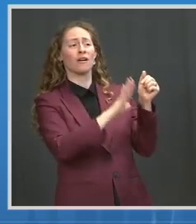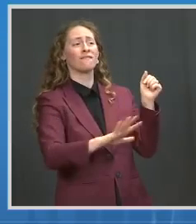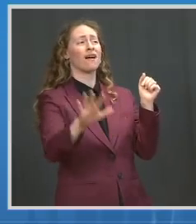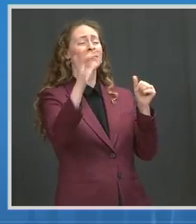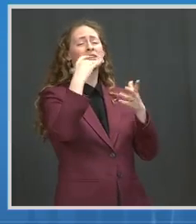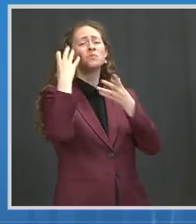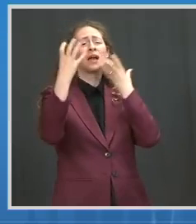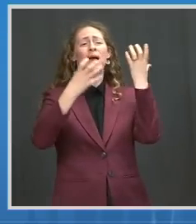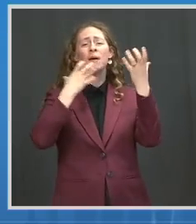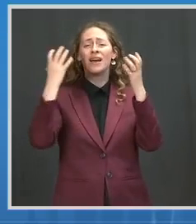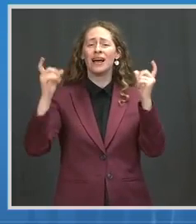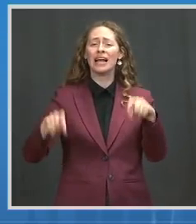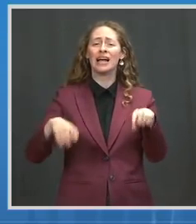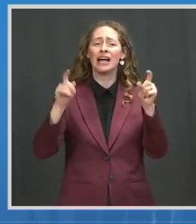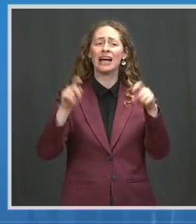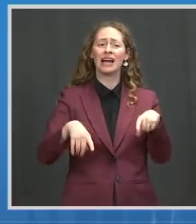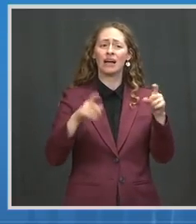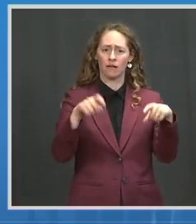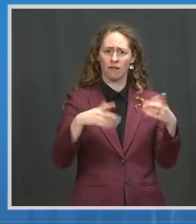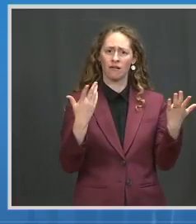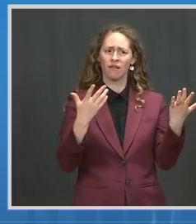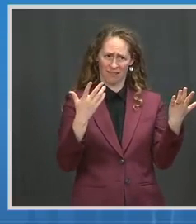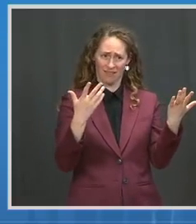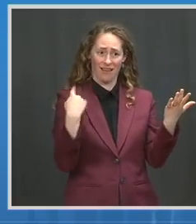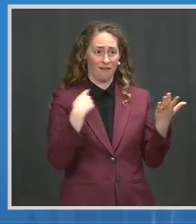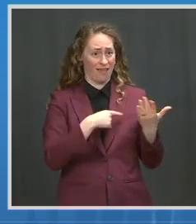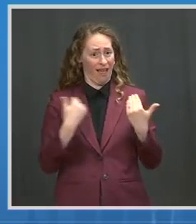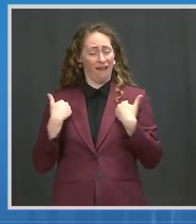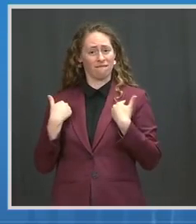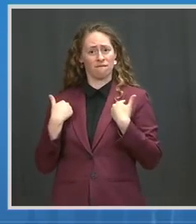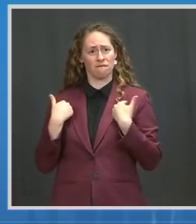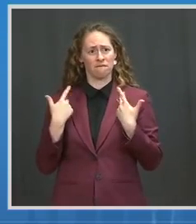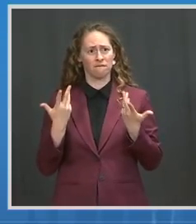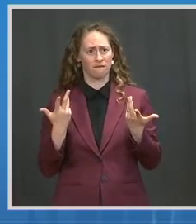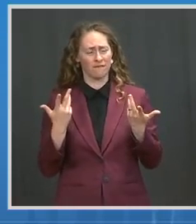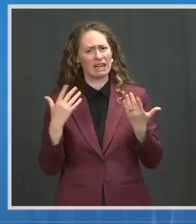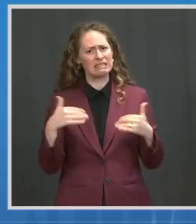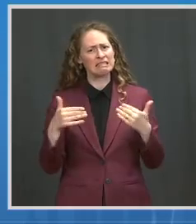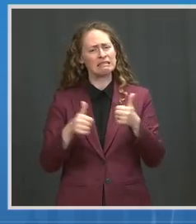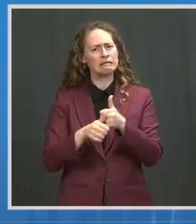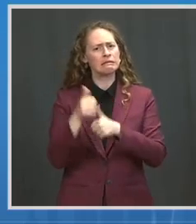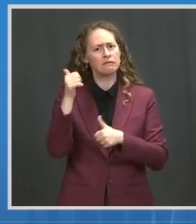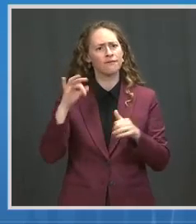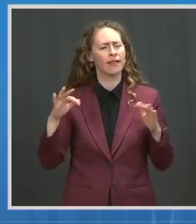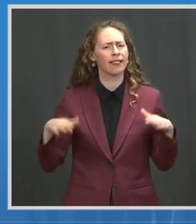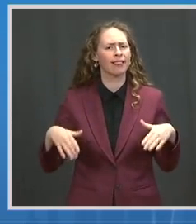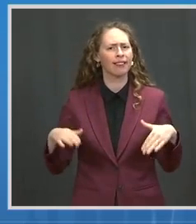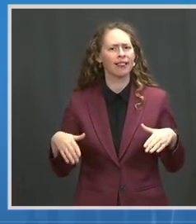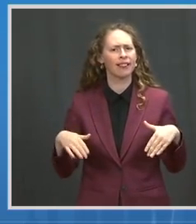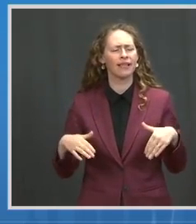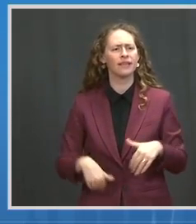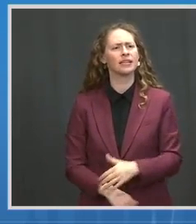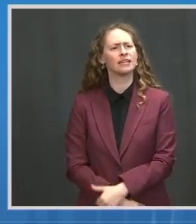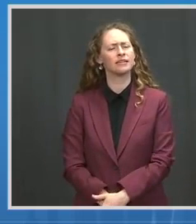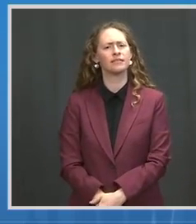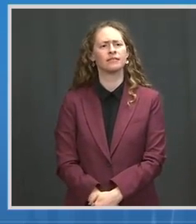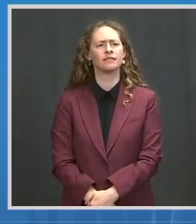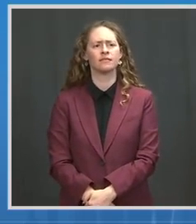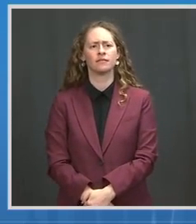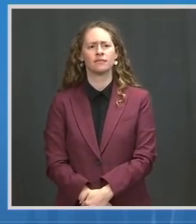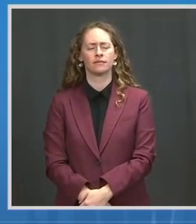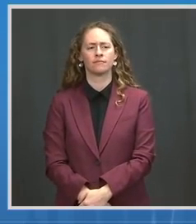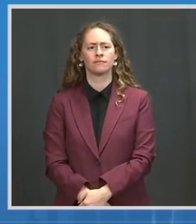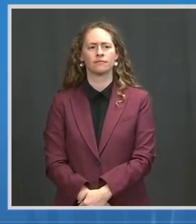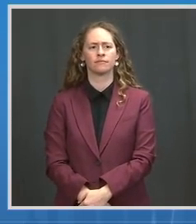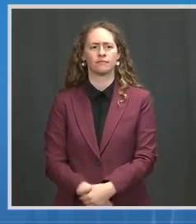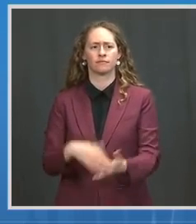are eligible, that are at risk and need to get vaccinated. There is a very, very small fraction of doses that have been sent